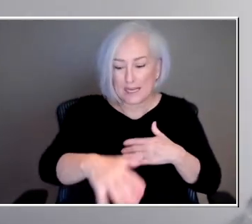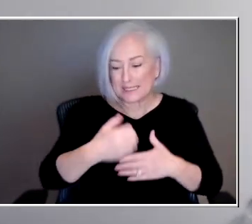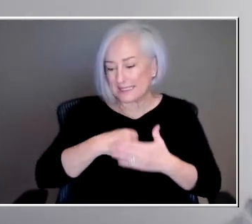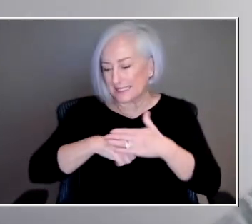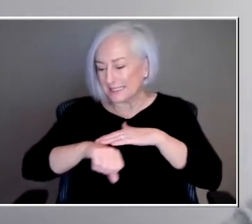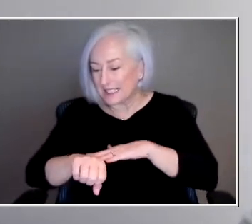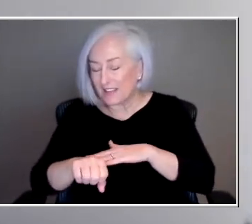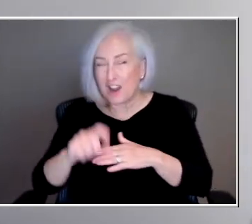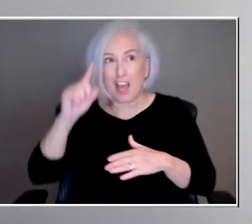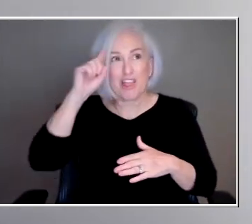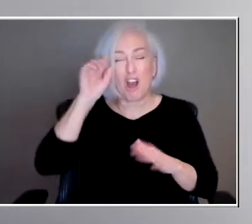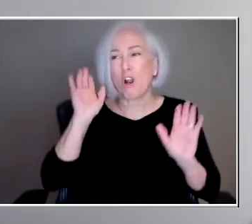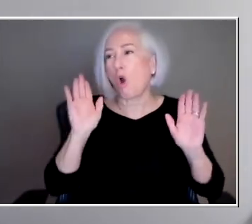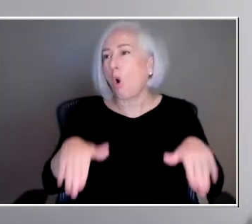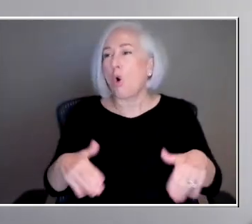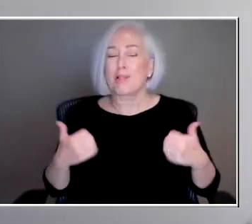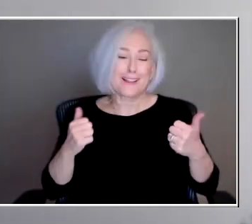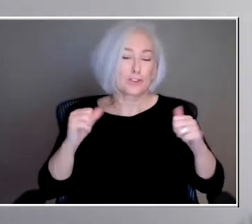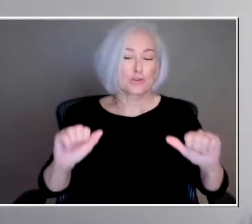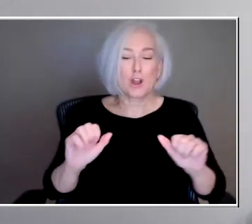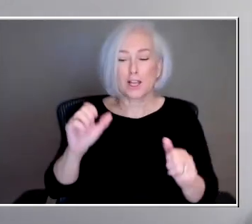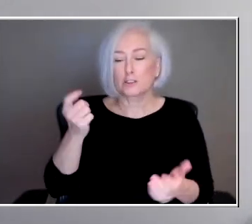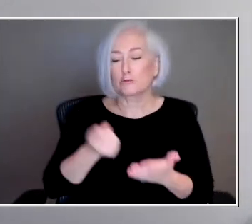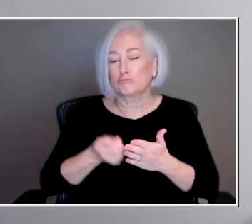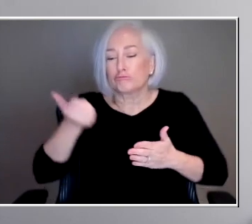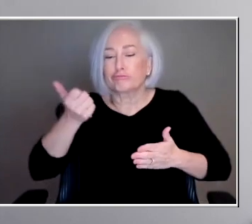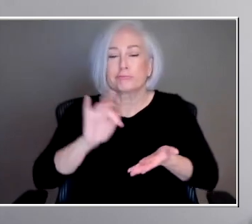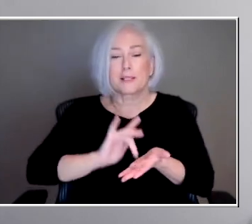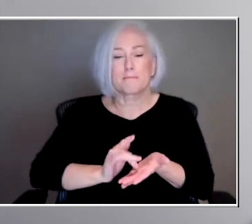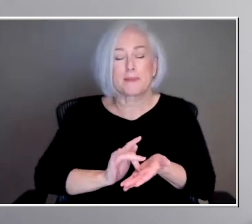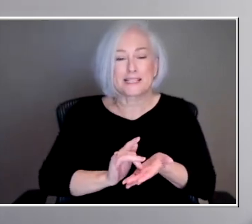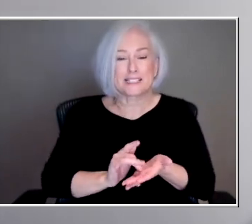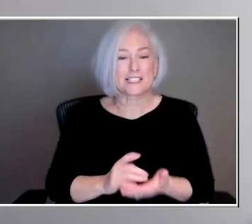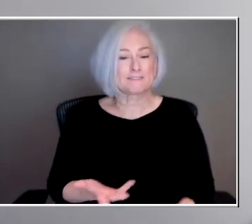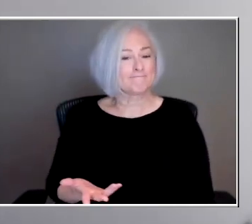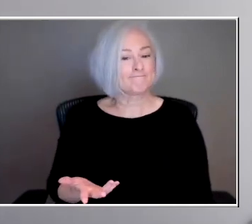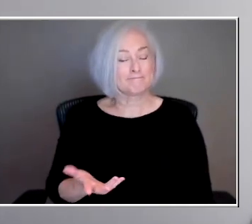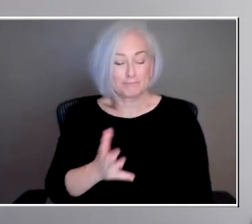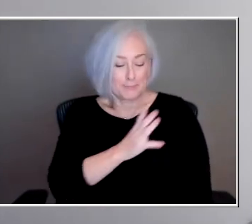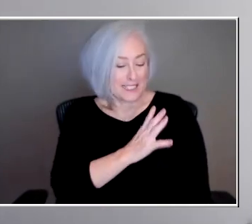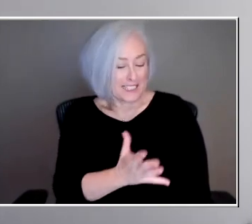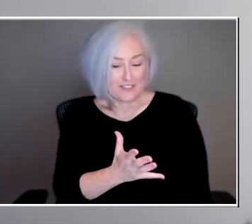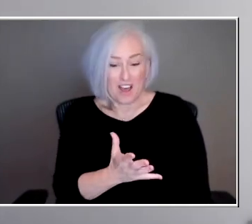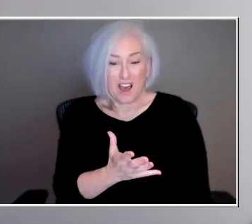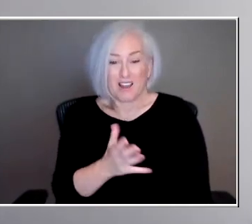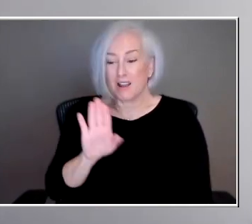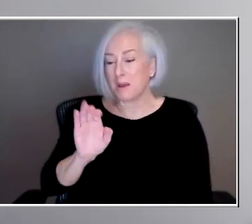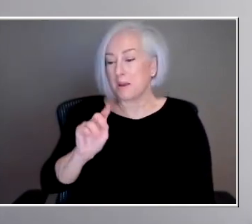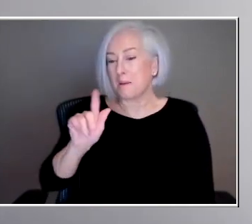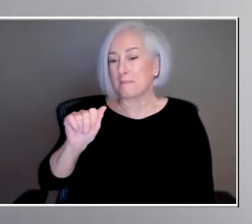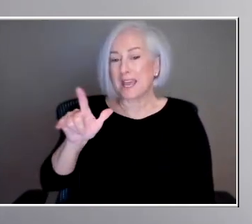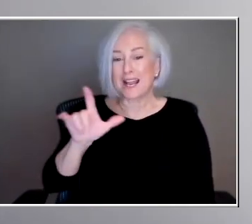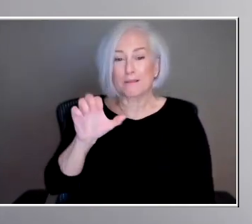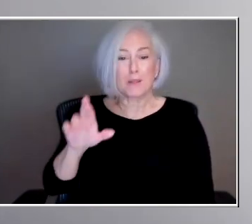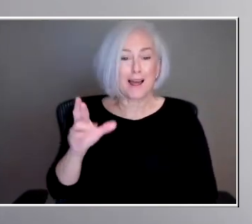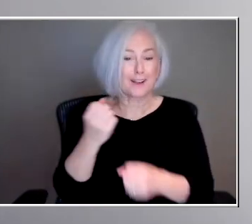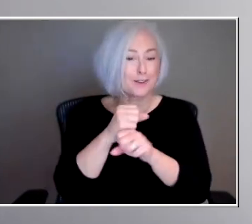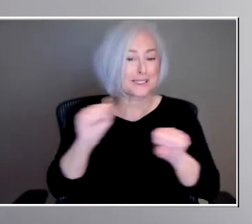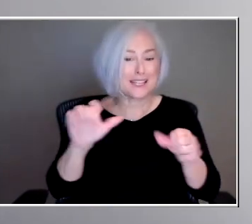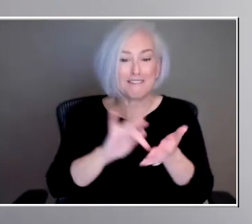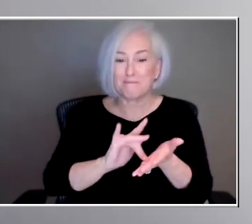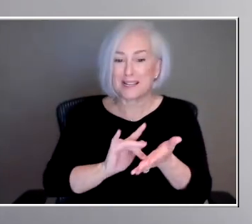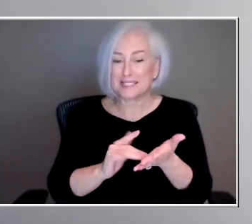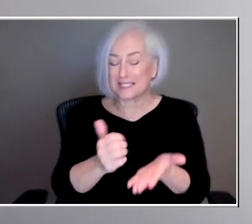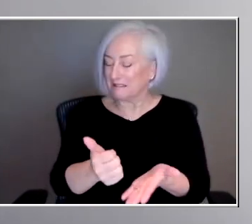whirl here. But it's all right. Like Dr. Comfort said, they're a safe medication. And right now they're helping my body